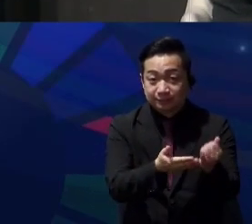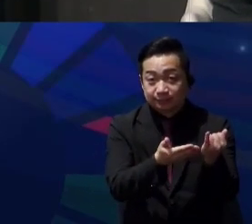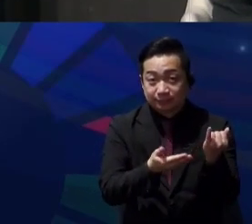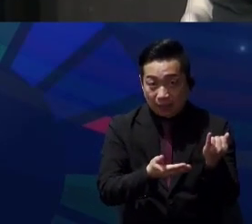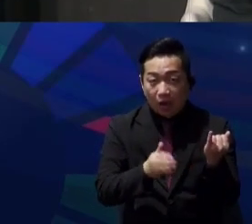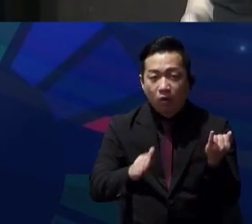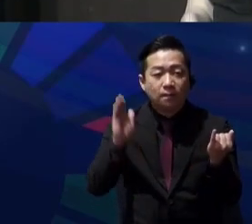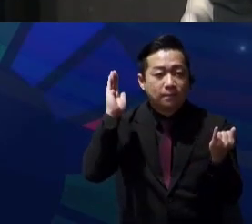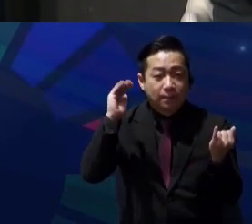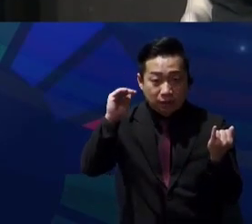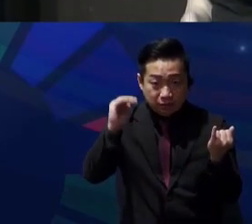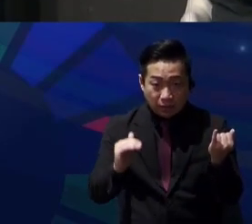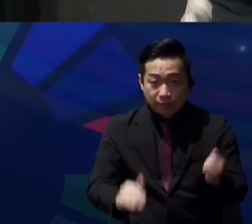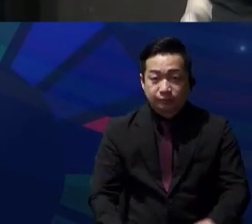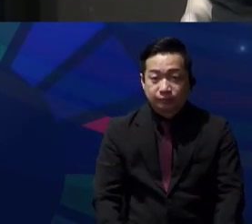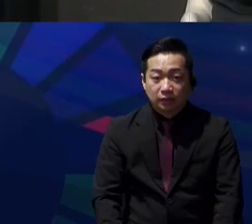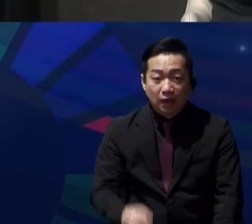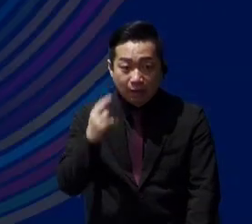in United States.